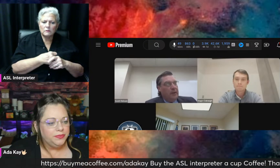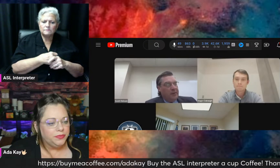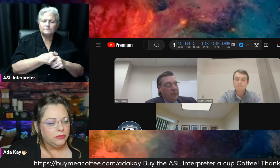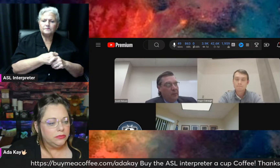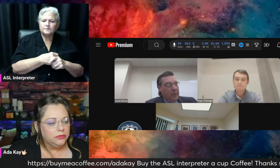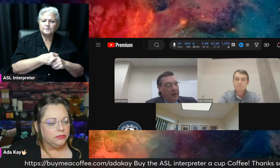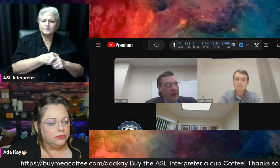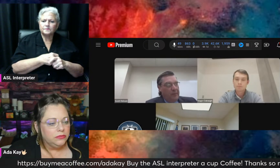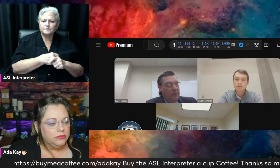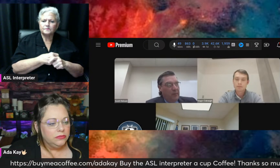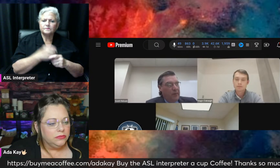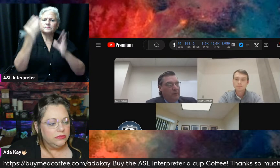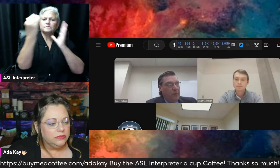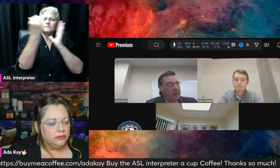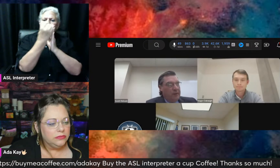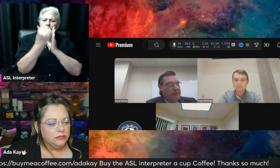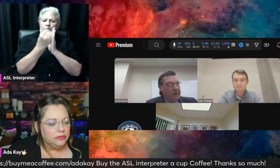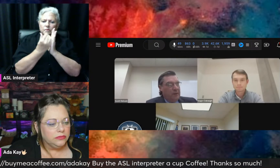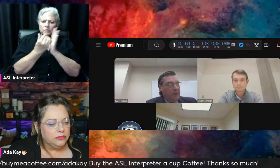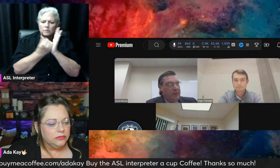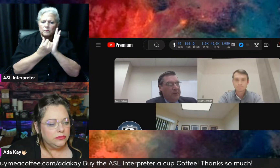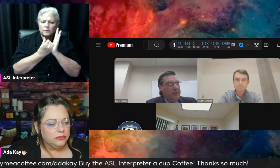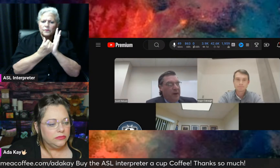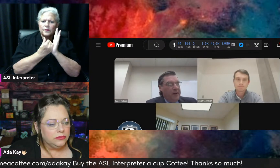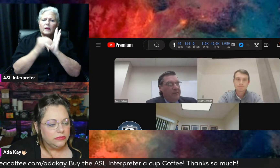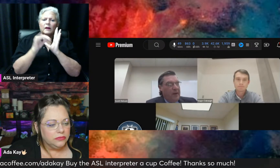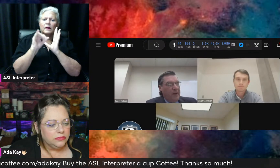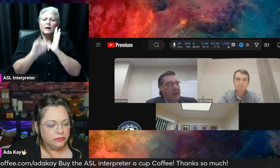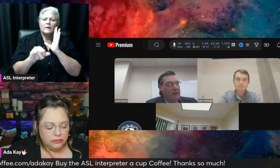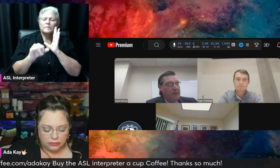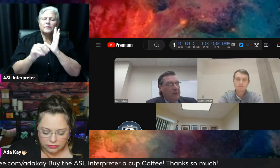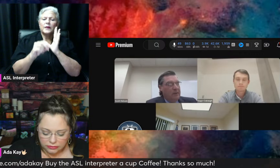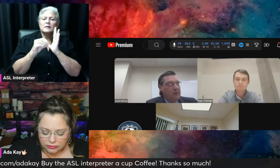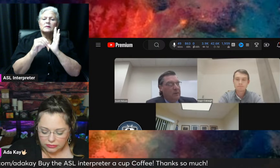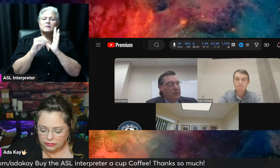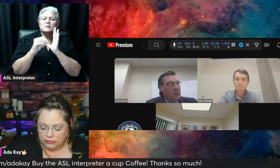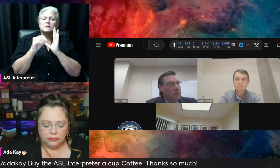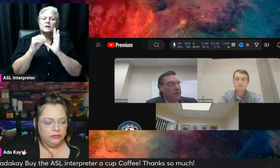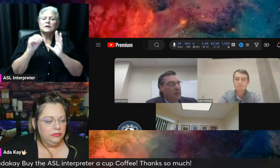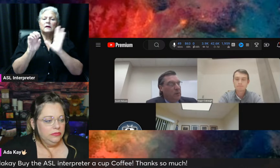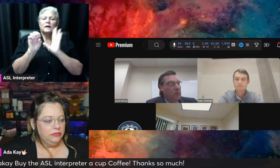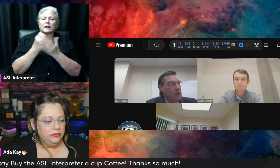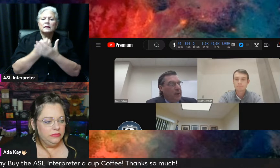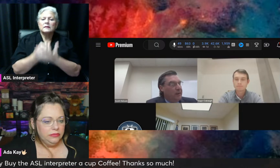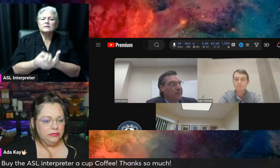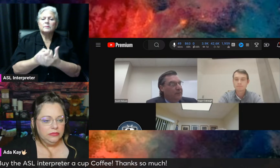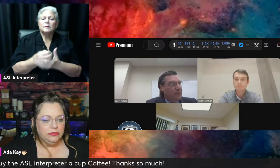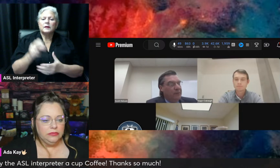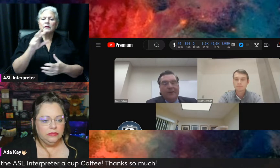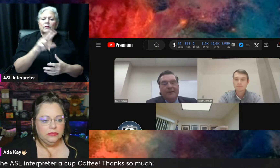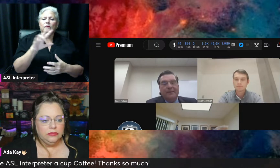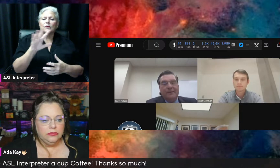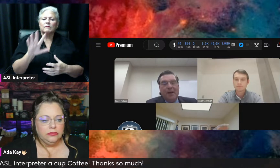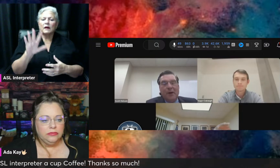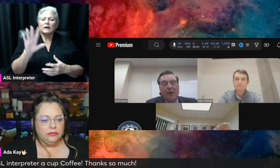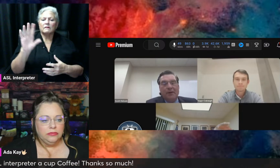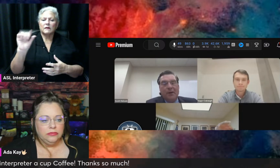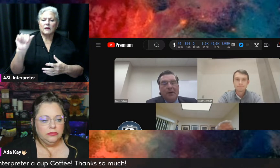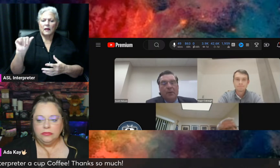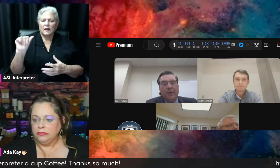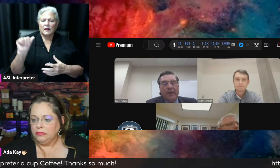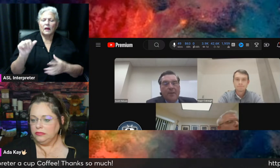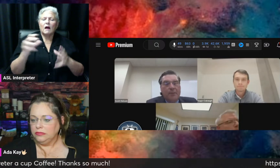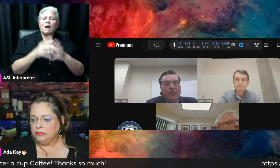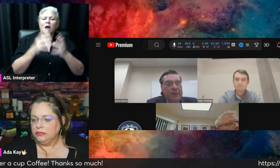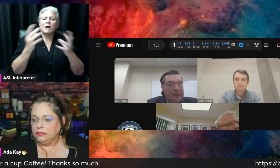This list that we have that I've marked as Exhibit 35A with a whole lot of different compounds